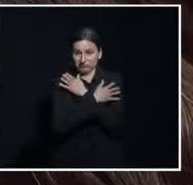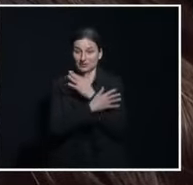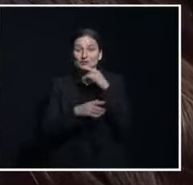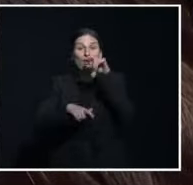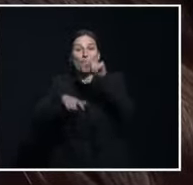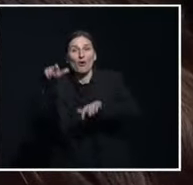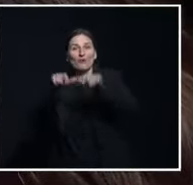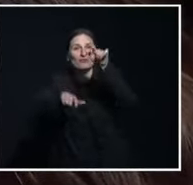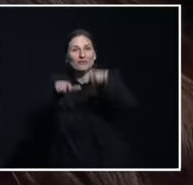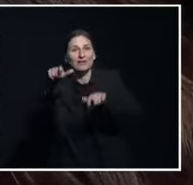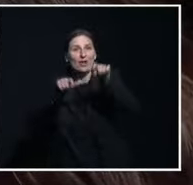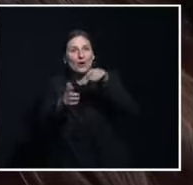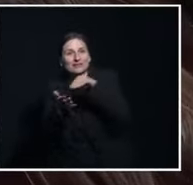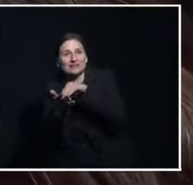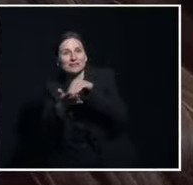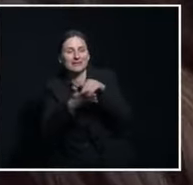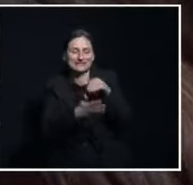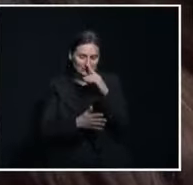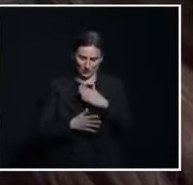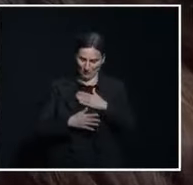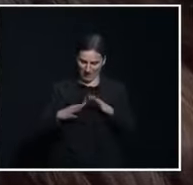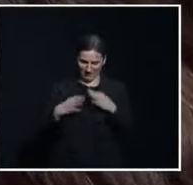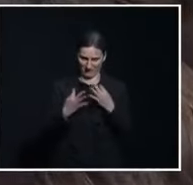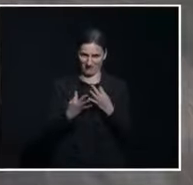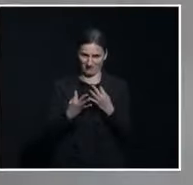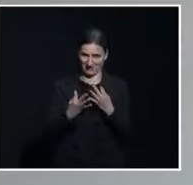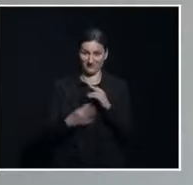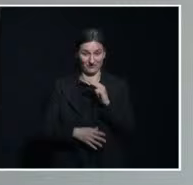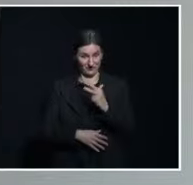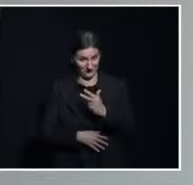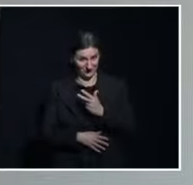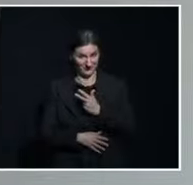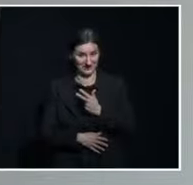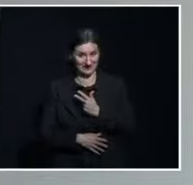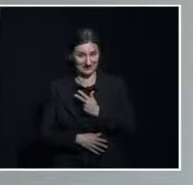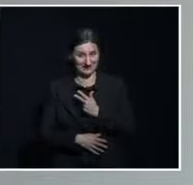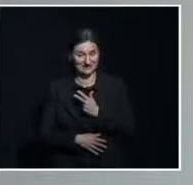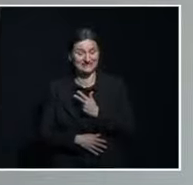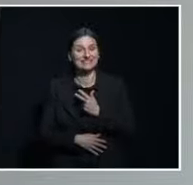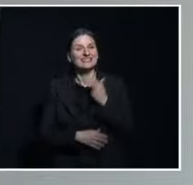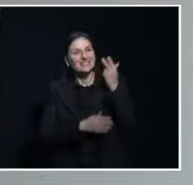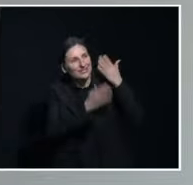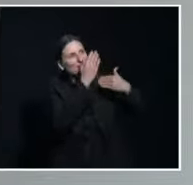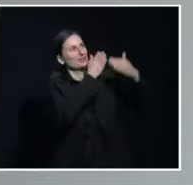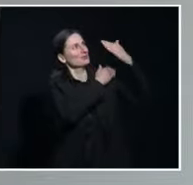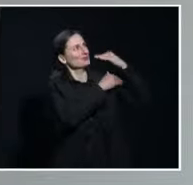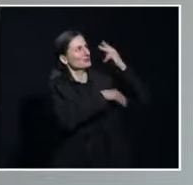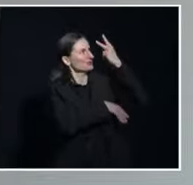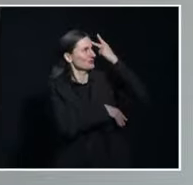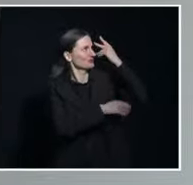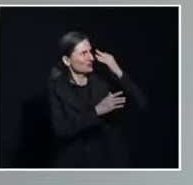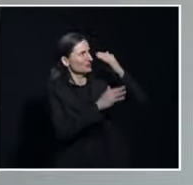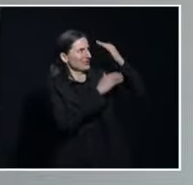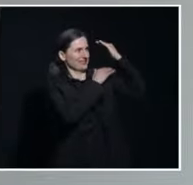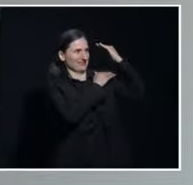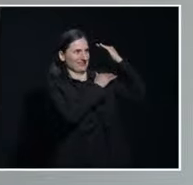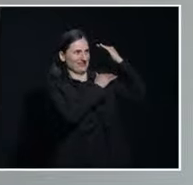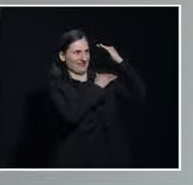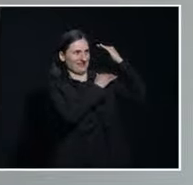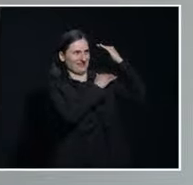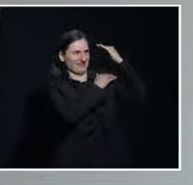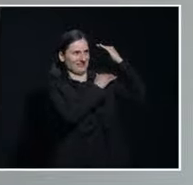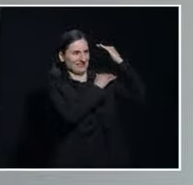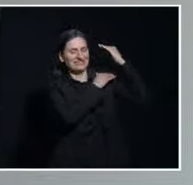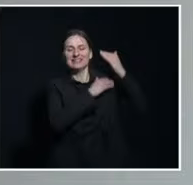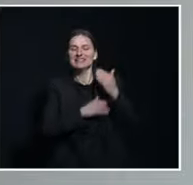people have taken up, not just my family, but have taken up the history and want to,